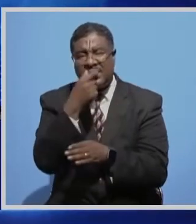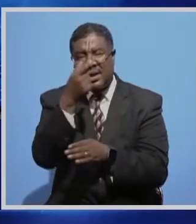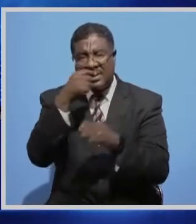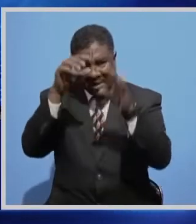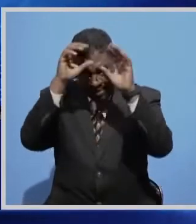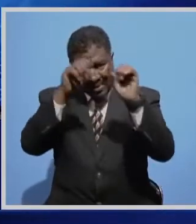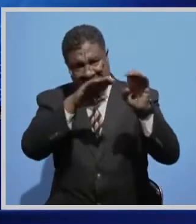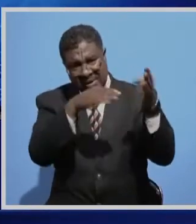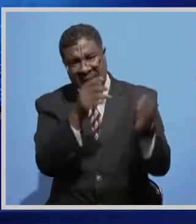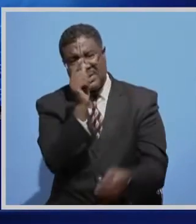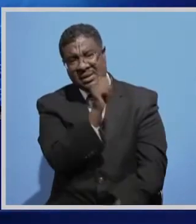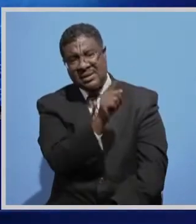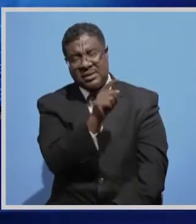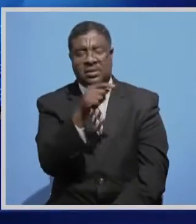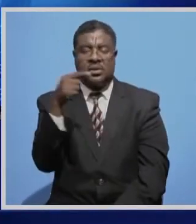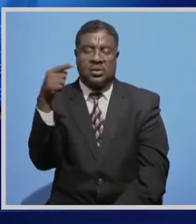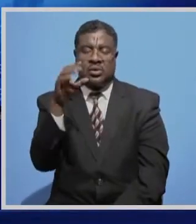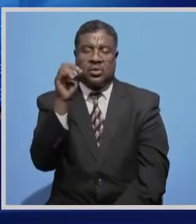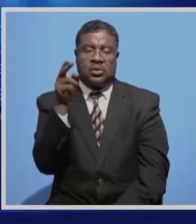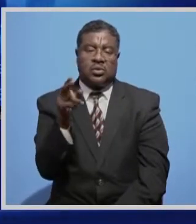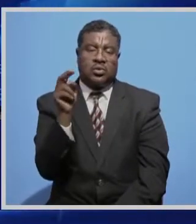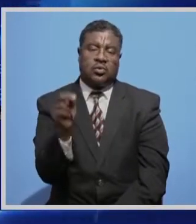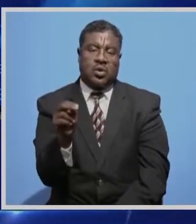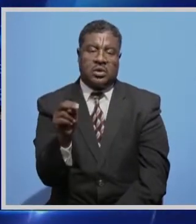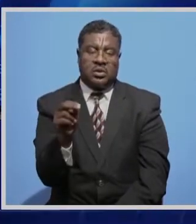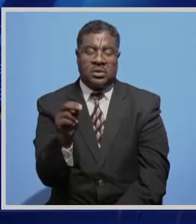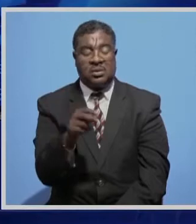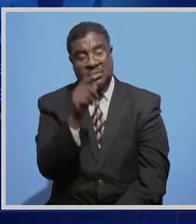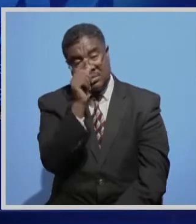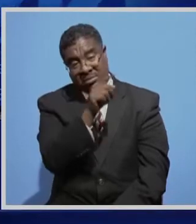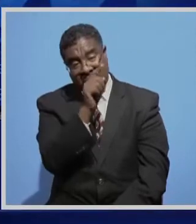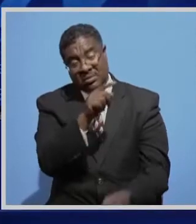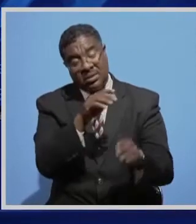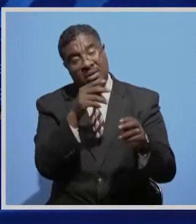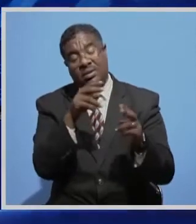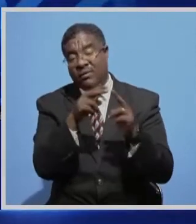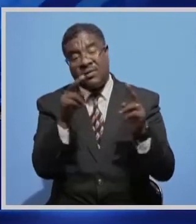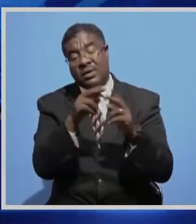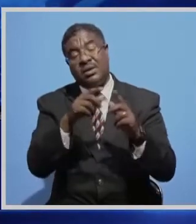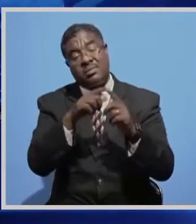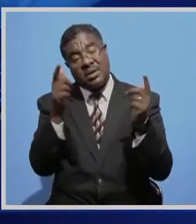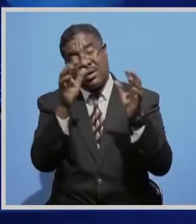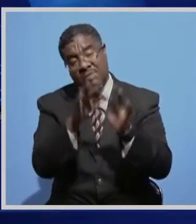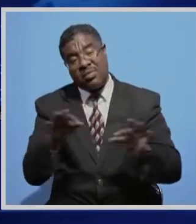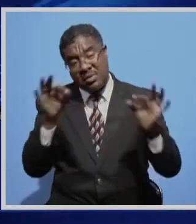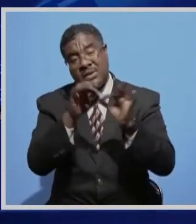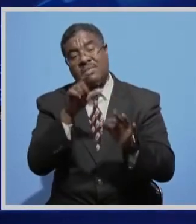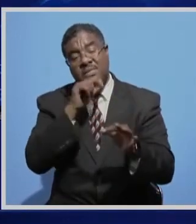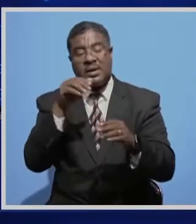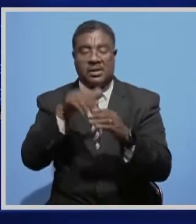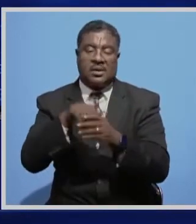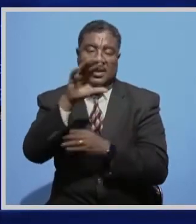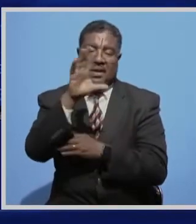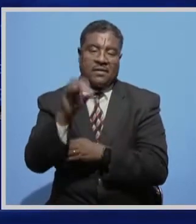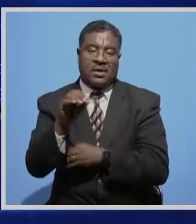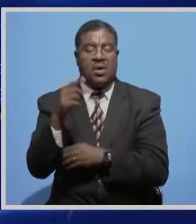John Magufuli. President Lungu has also described the late Dr. Magufuli as a great son of Africa, adding that he will always be